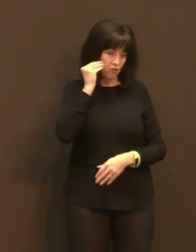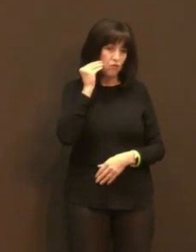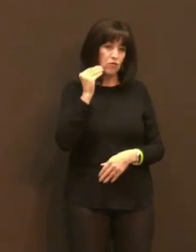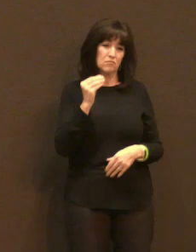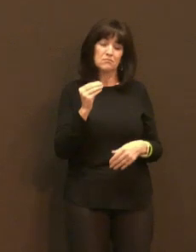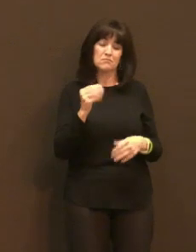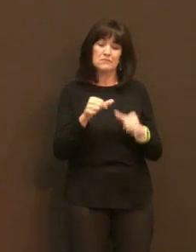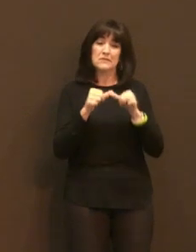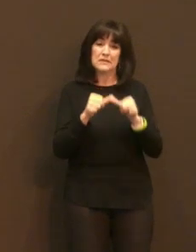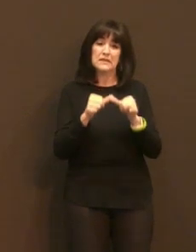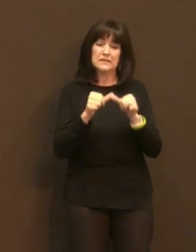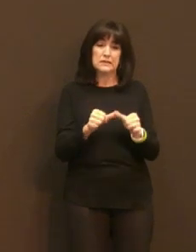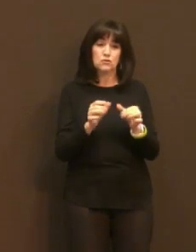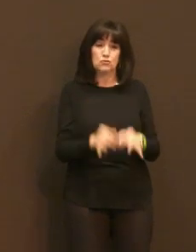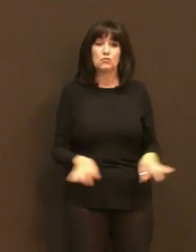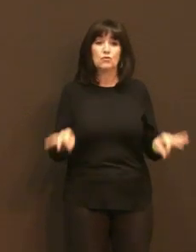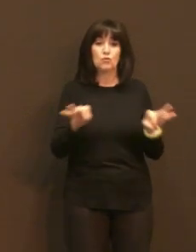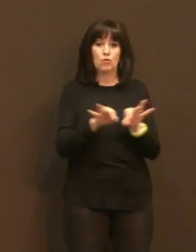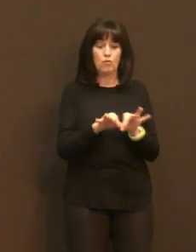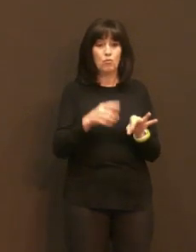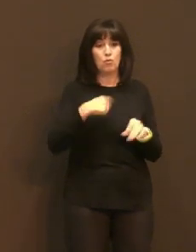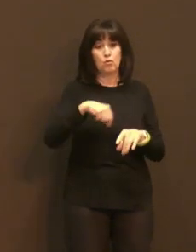of moving into reentry.